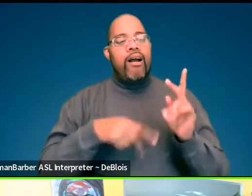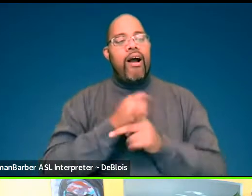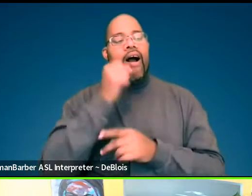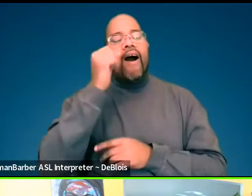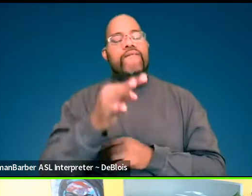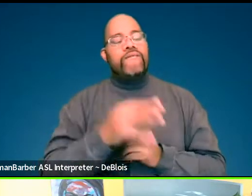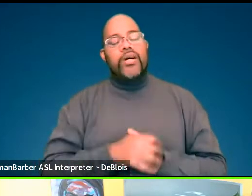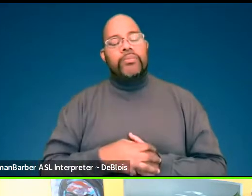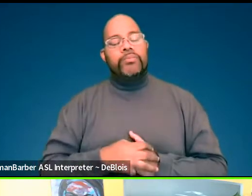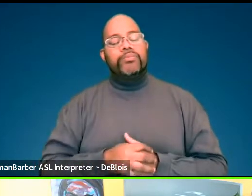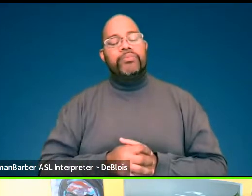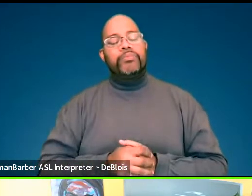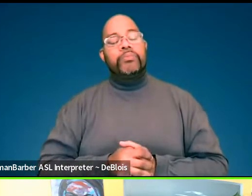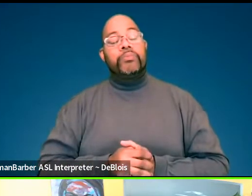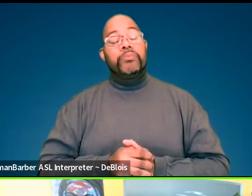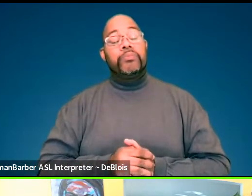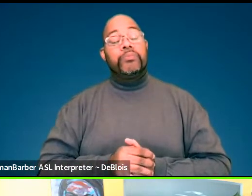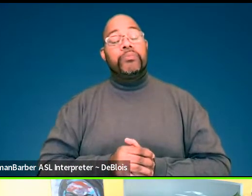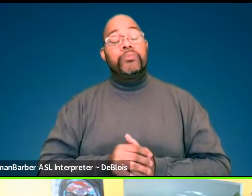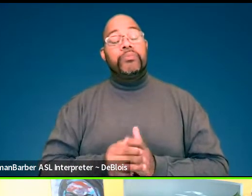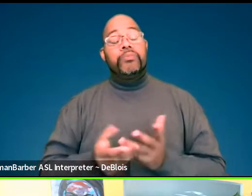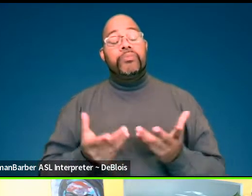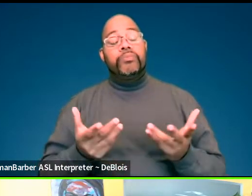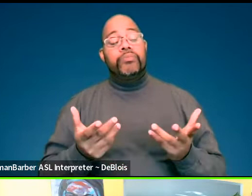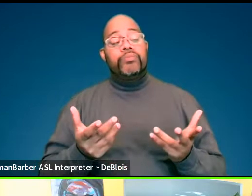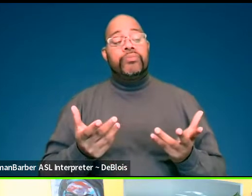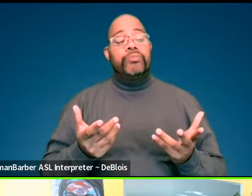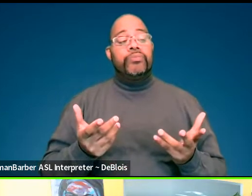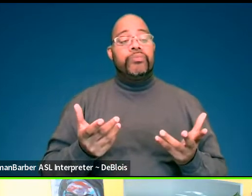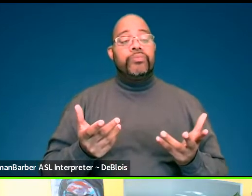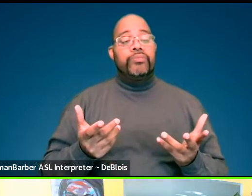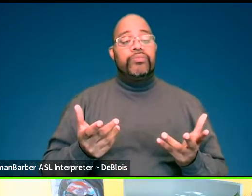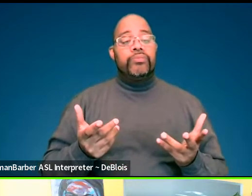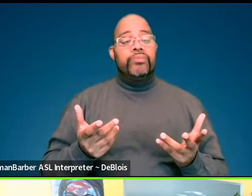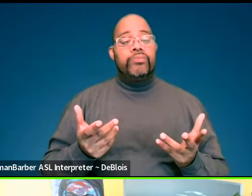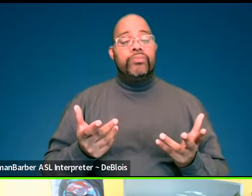of sort of like